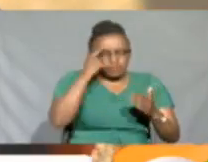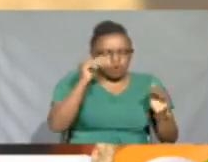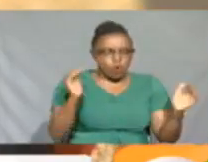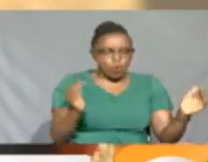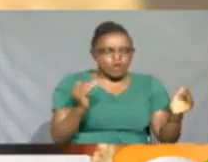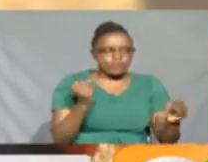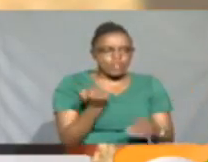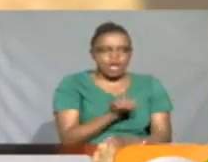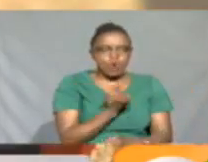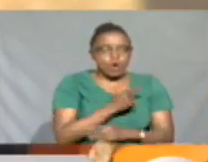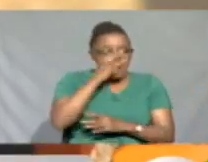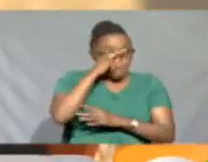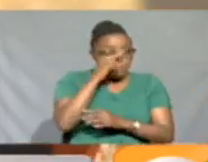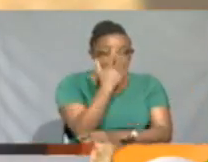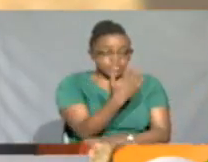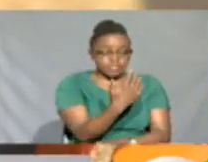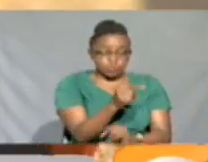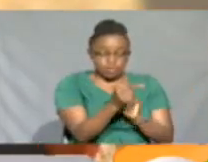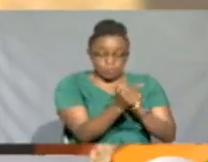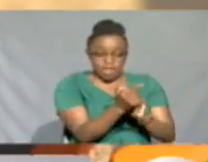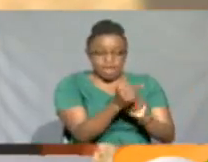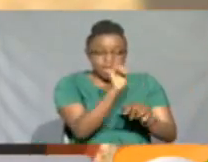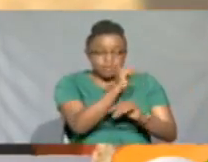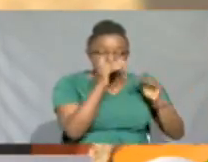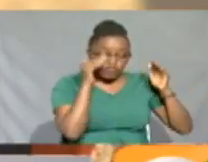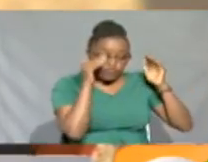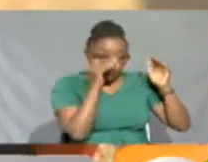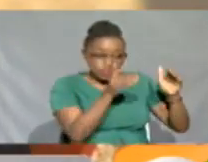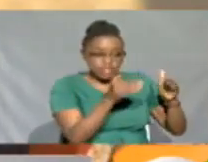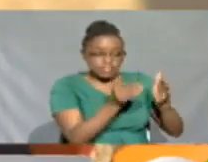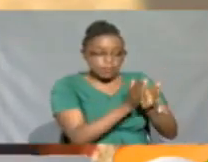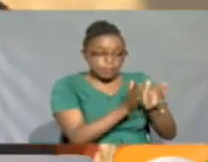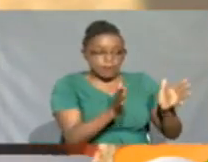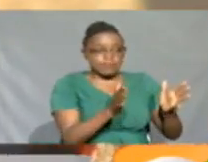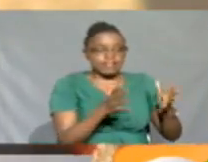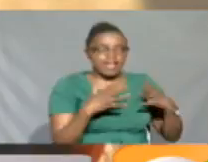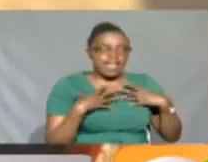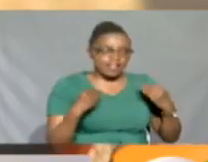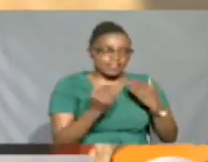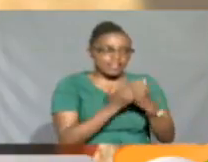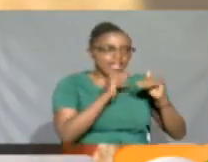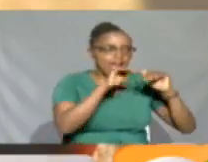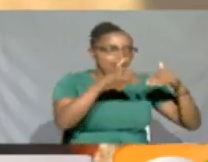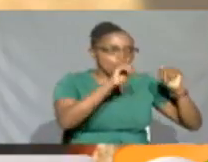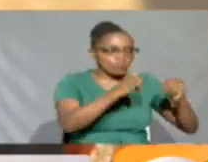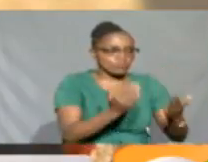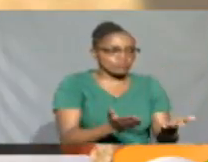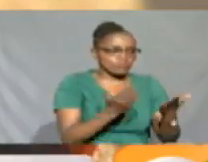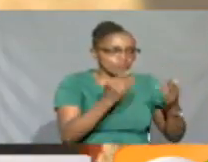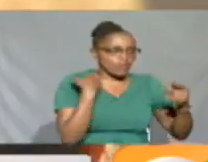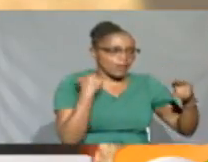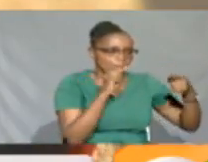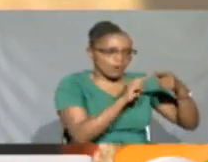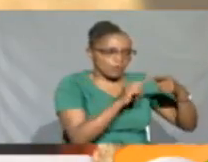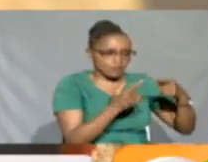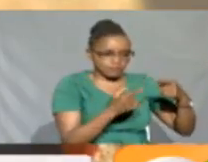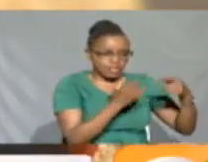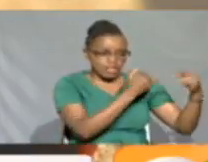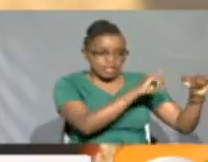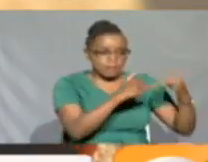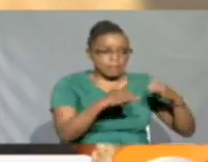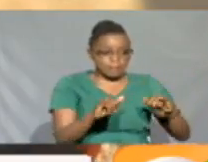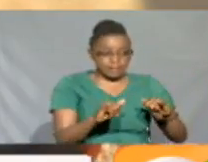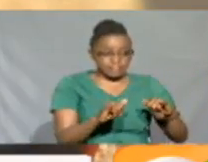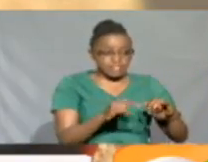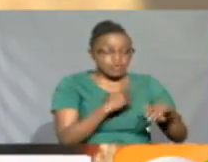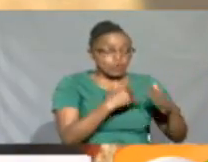was a policy document that also focused on the public healthcare system and how it can be improved. So one, let it be implemented. And